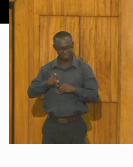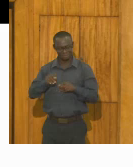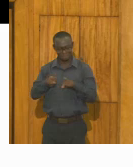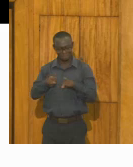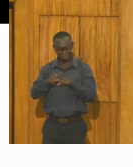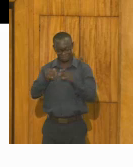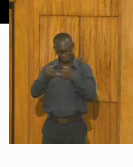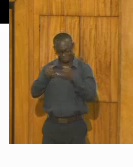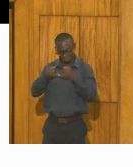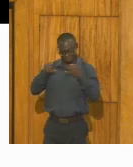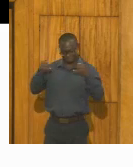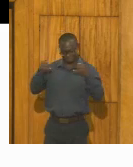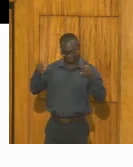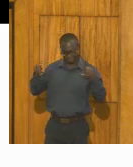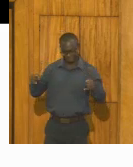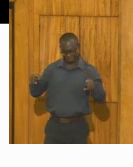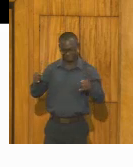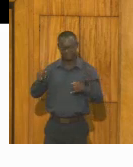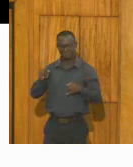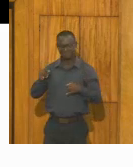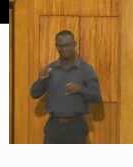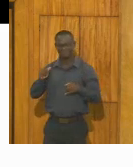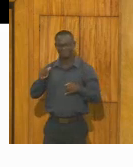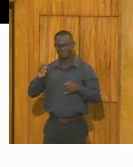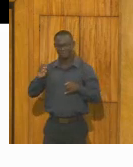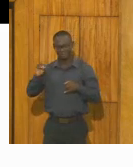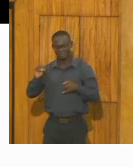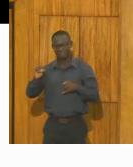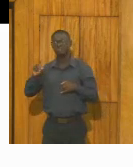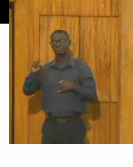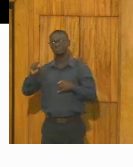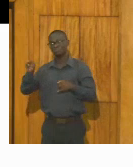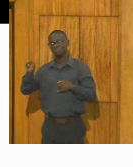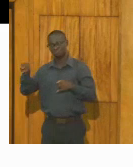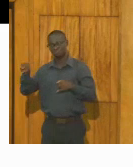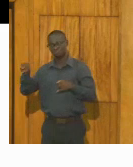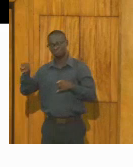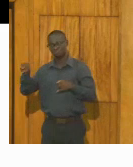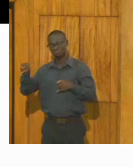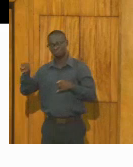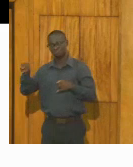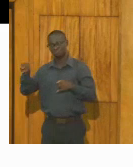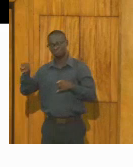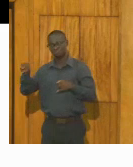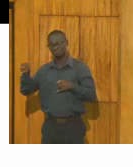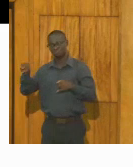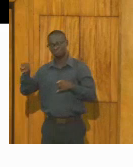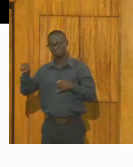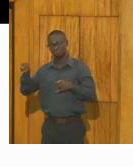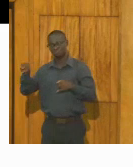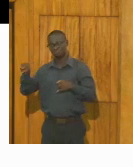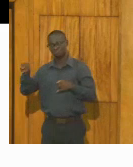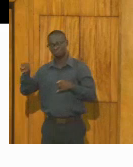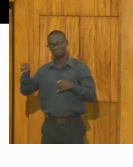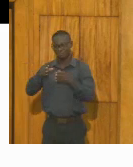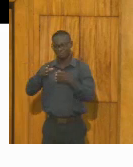our EMTCT framework 2022-2016. And currently, I already mentioned that we are